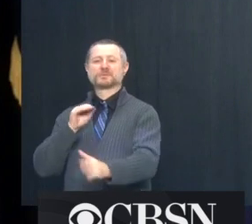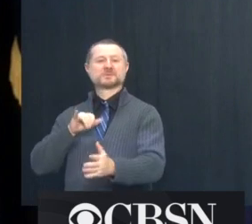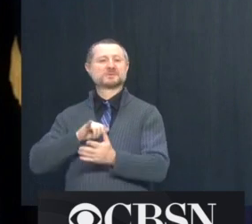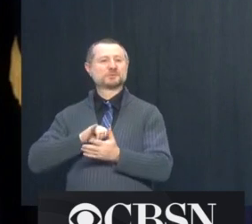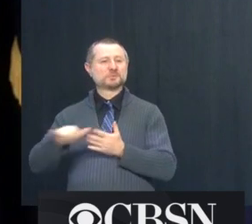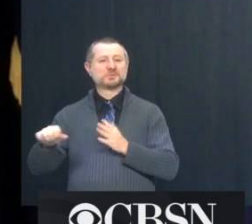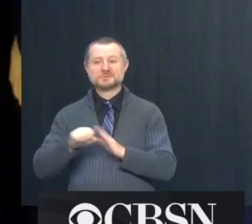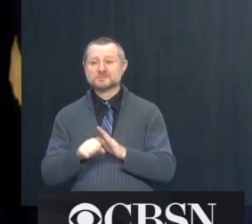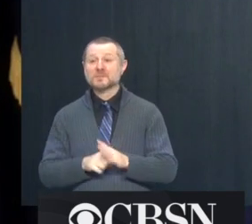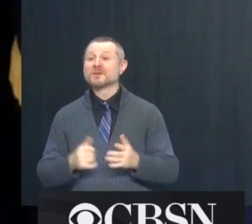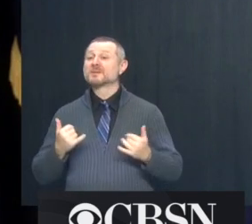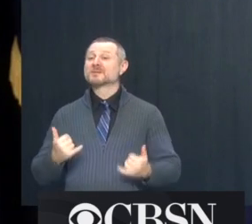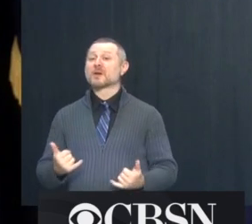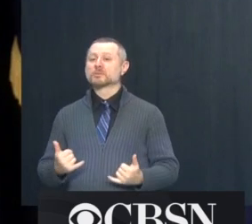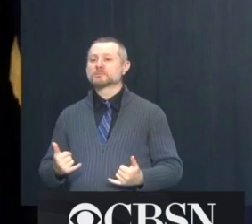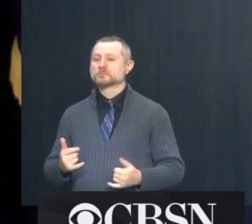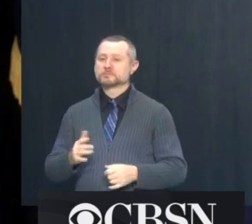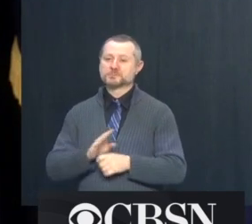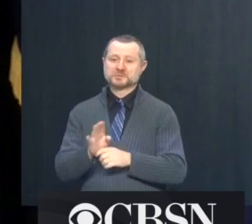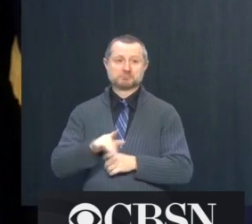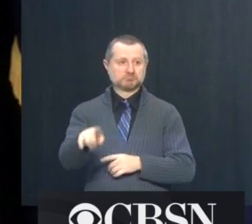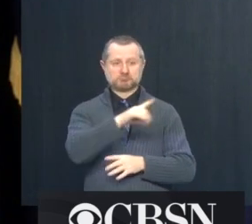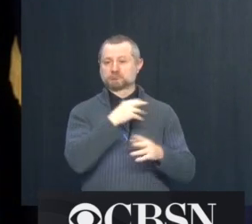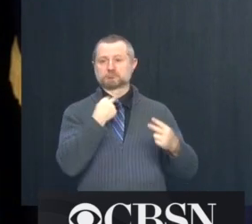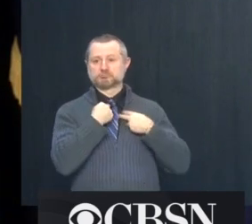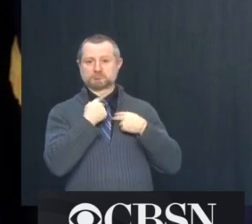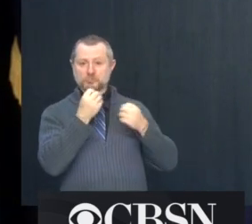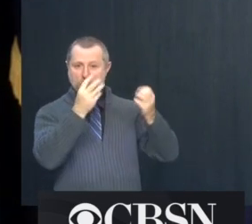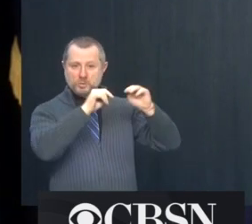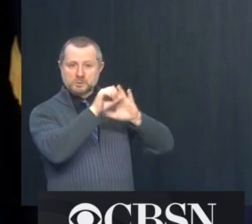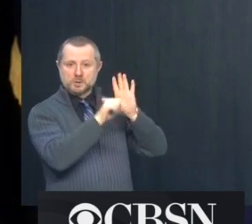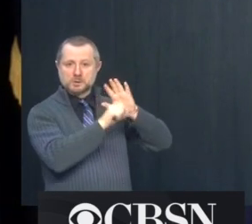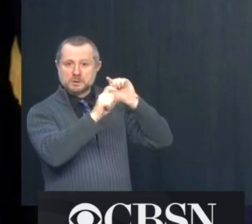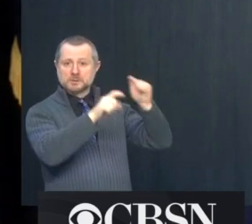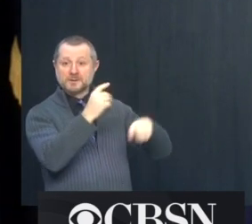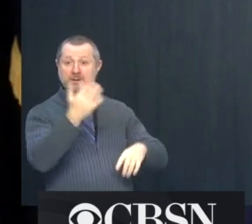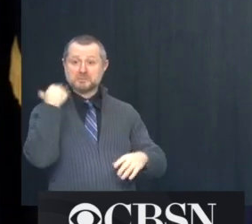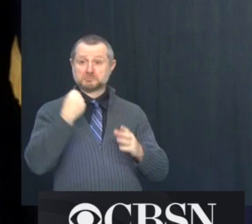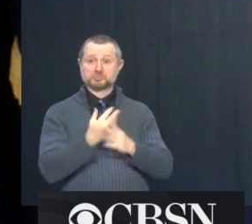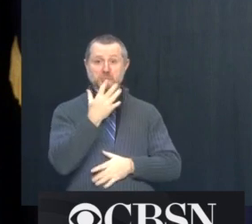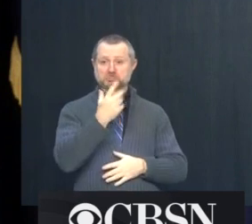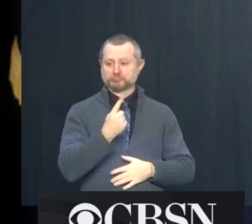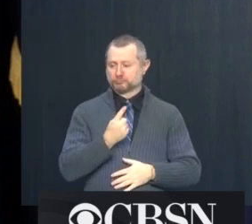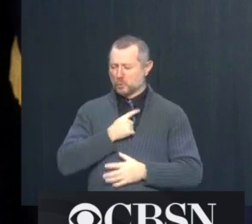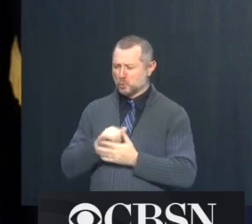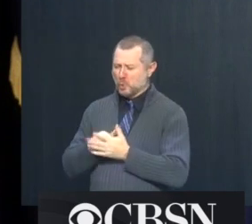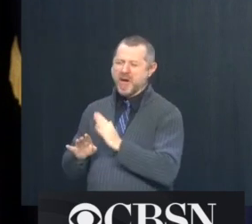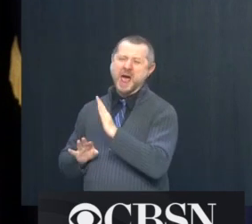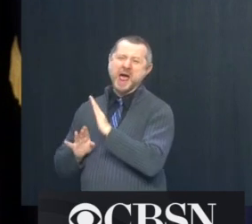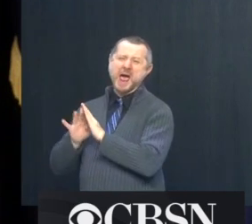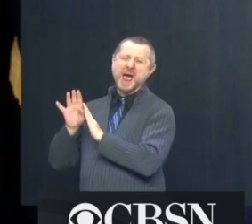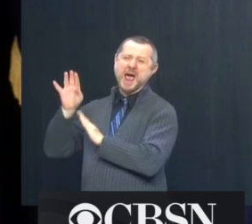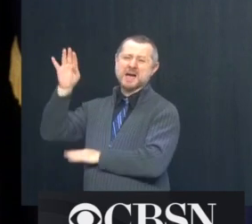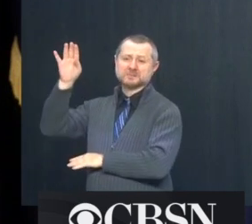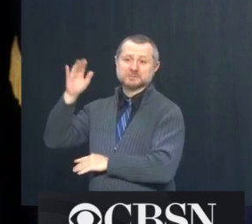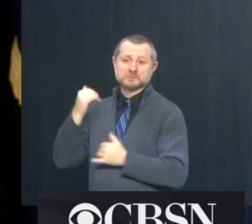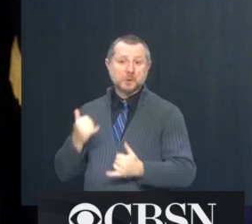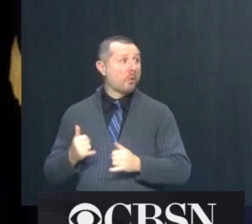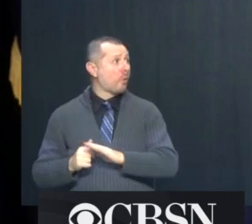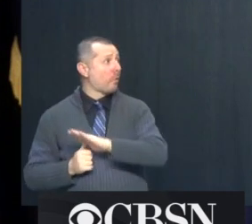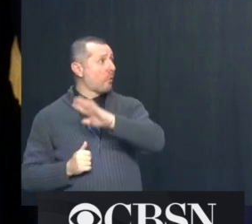busy. In the spring, it was just us, right? Nobody else had the problem. They're now busy in their own